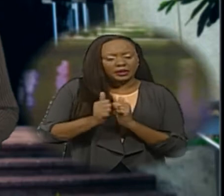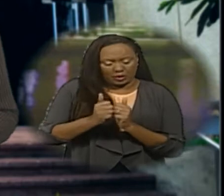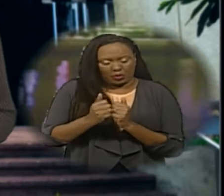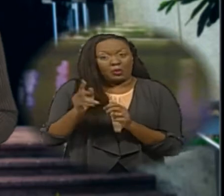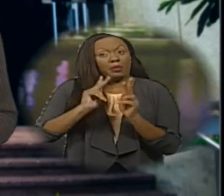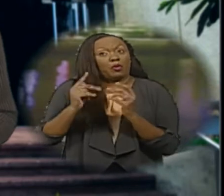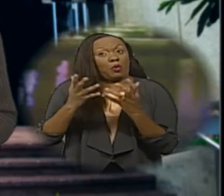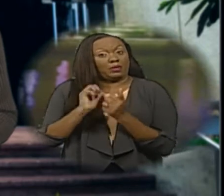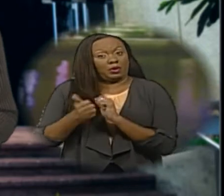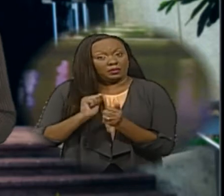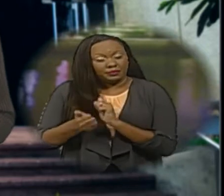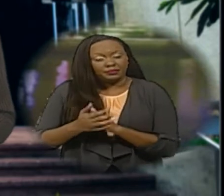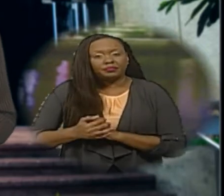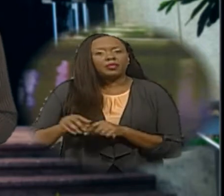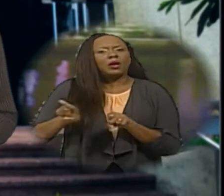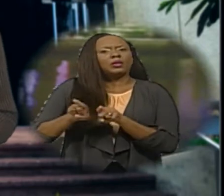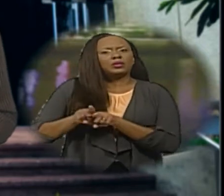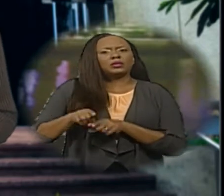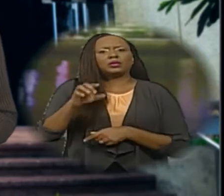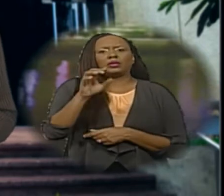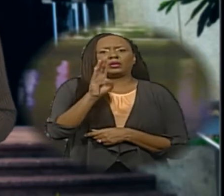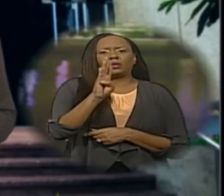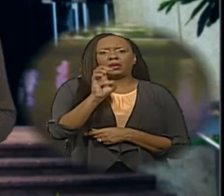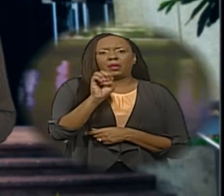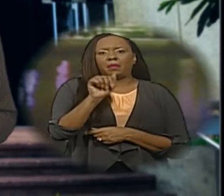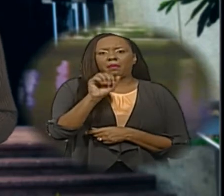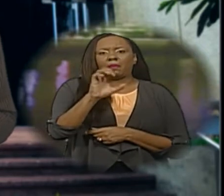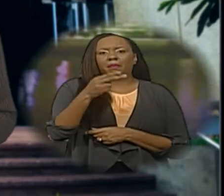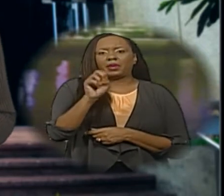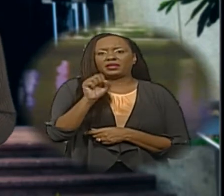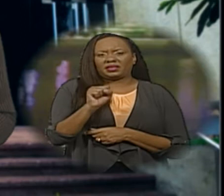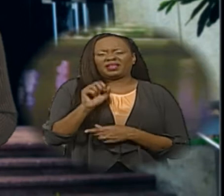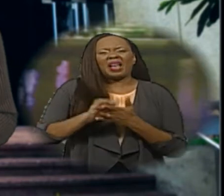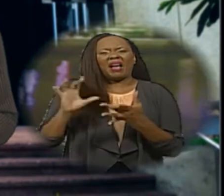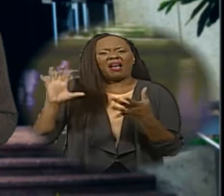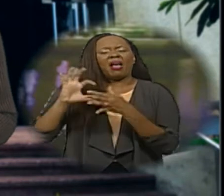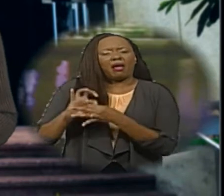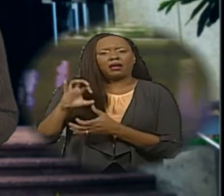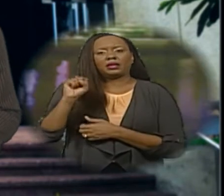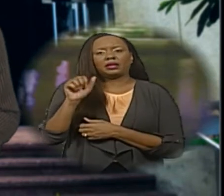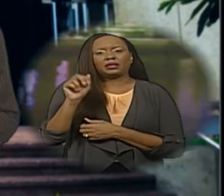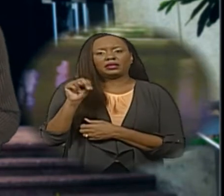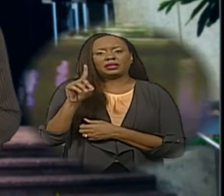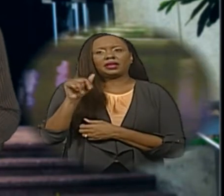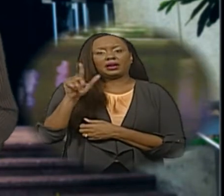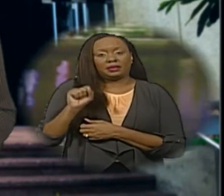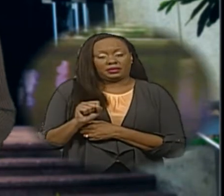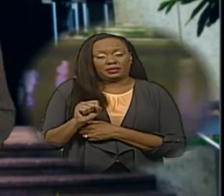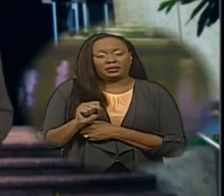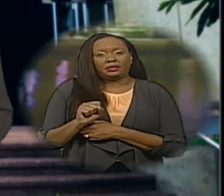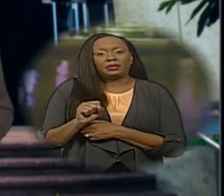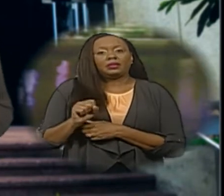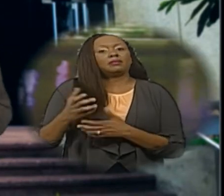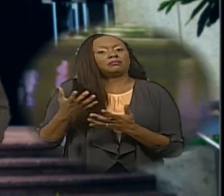ahead, Beaches by Sandals, which will probably be one of the biggest tourism projects undertaken in Barbados when it gets going. But, you know, that's